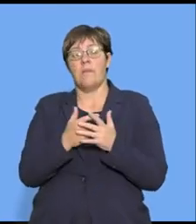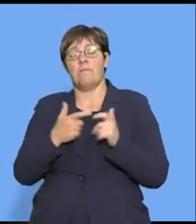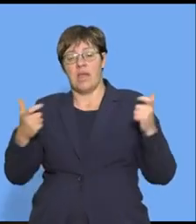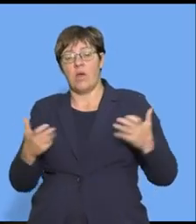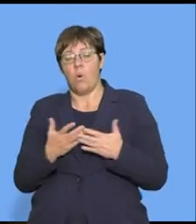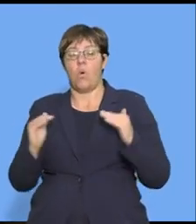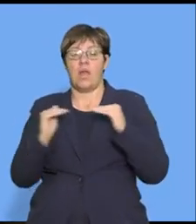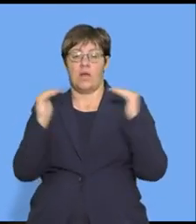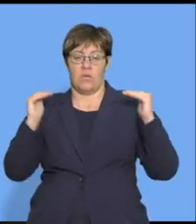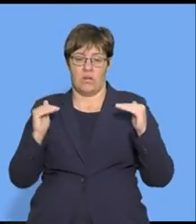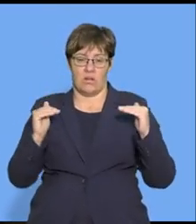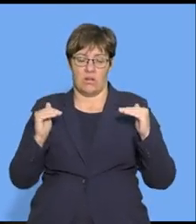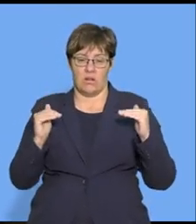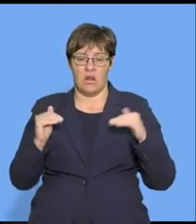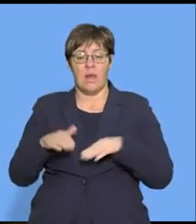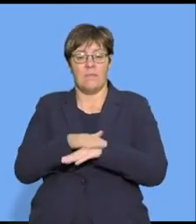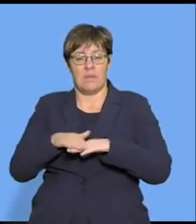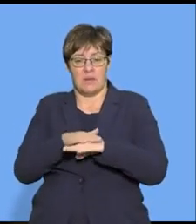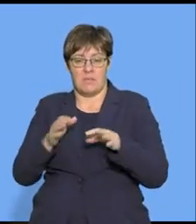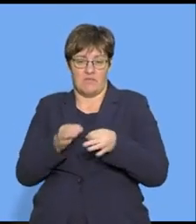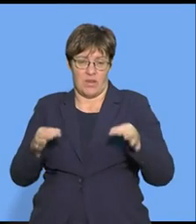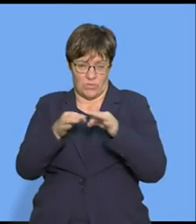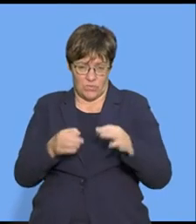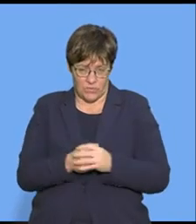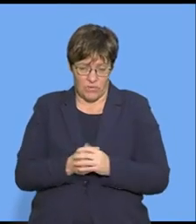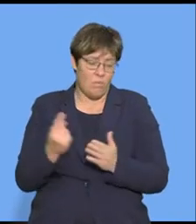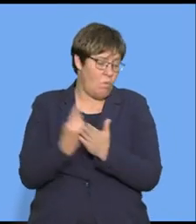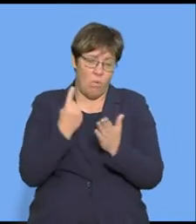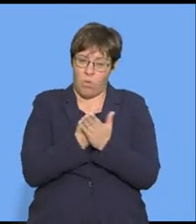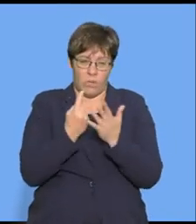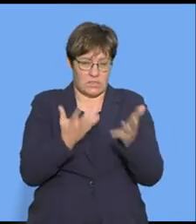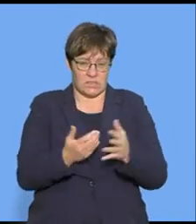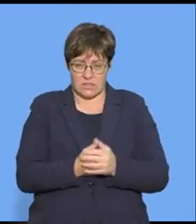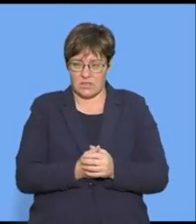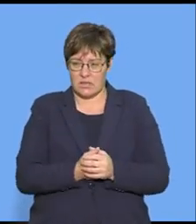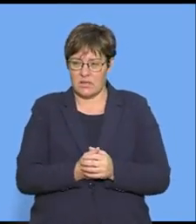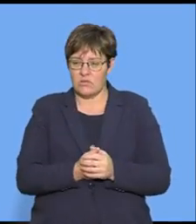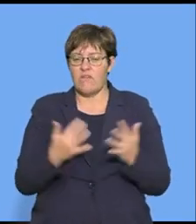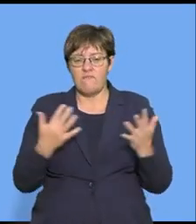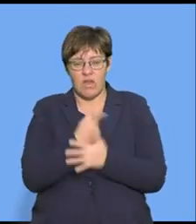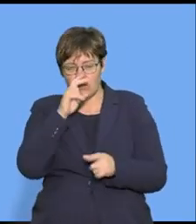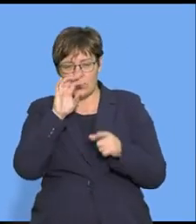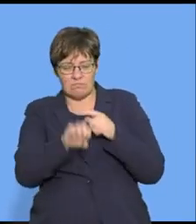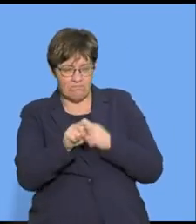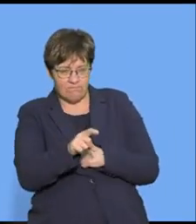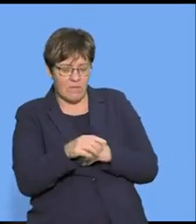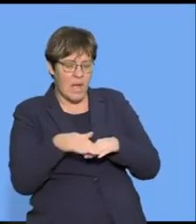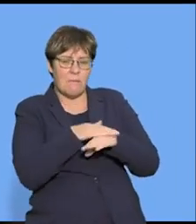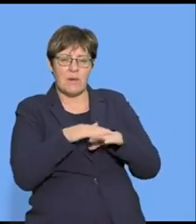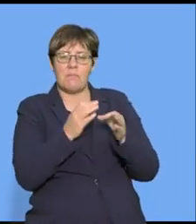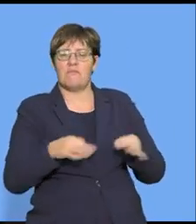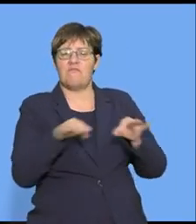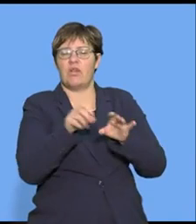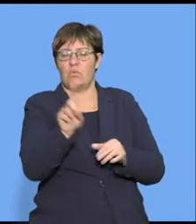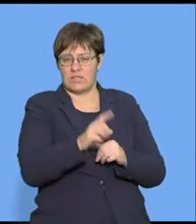the minimum value at all times. So we quickly need to find what our minimum value is here. And